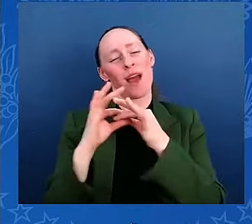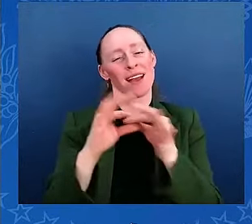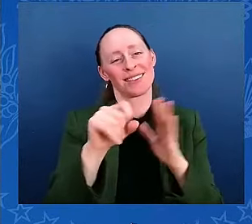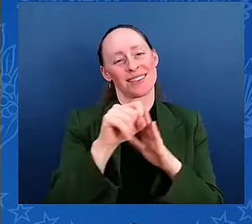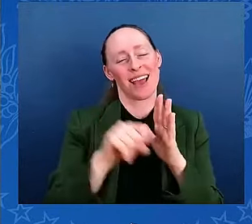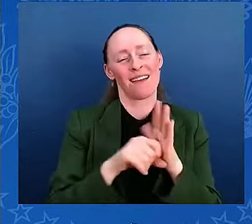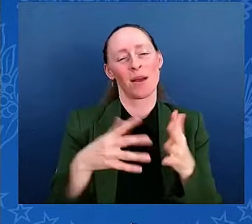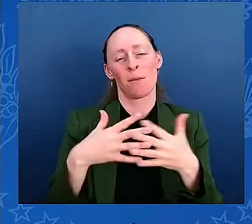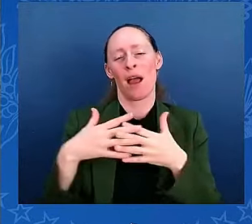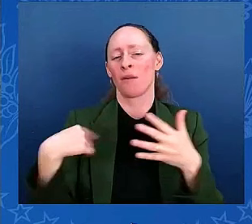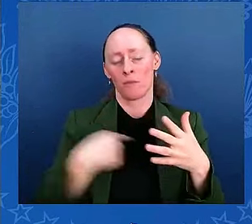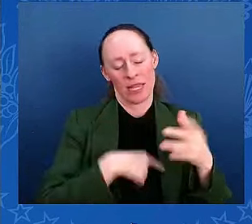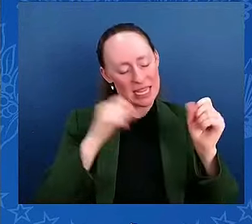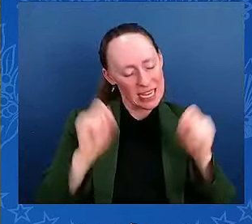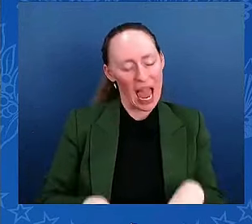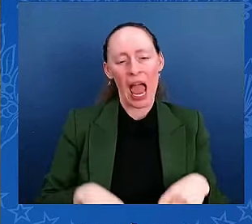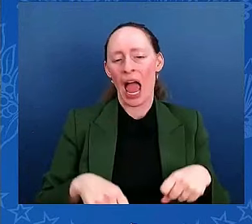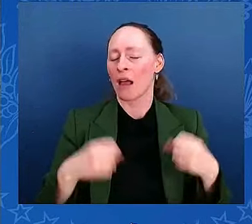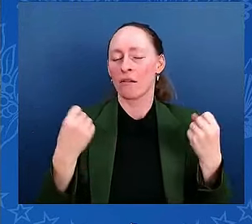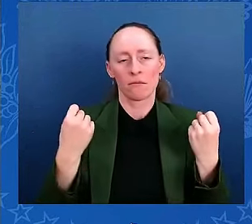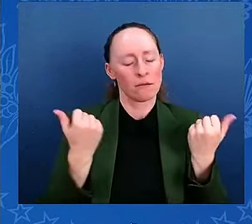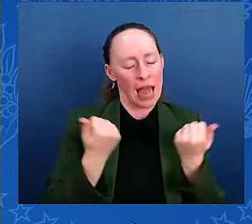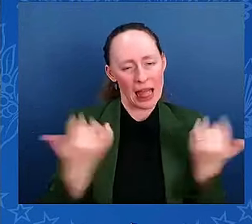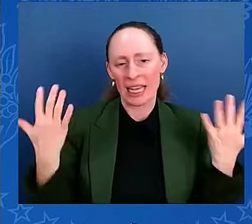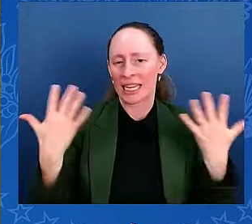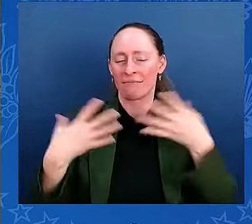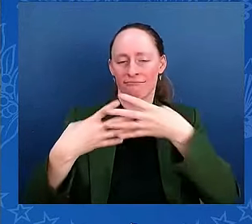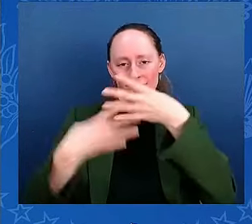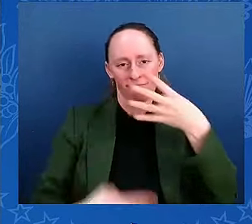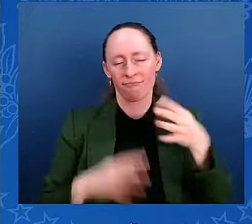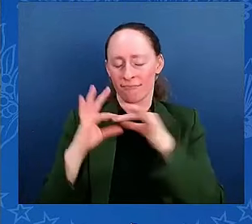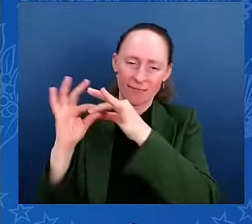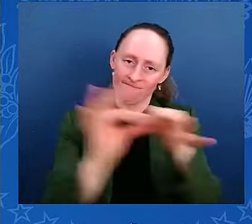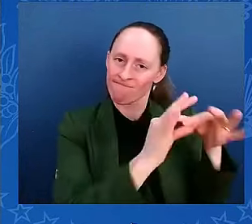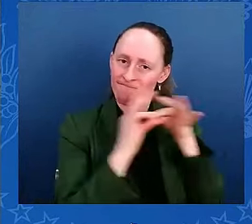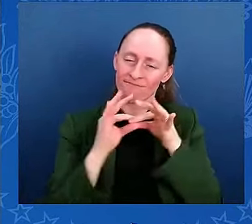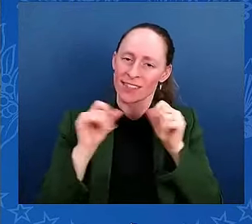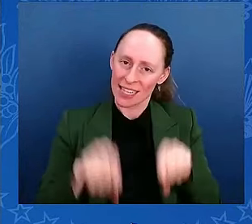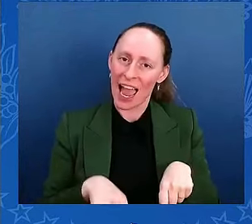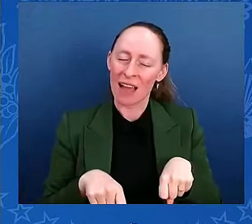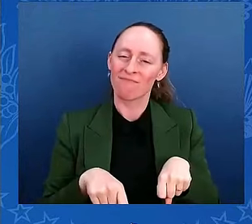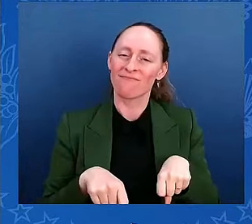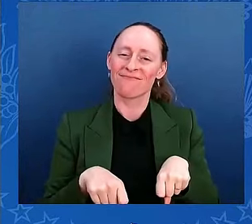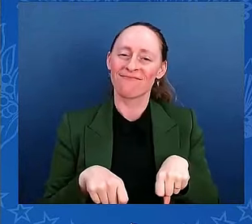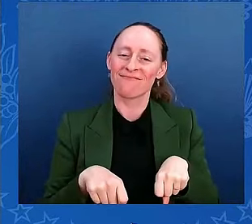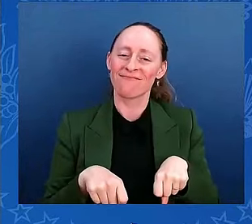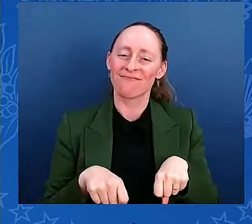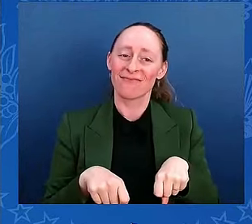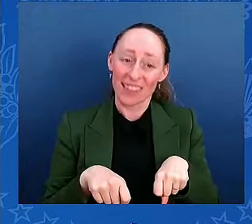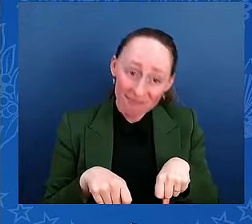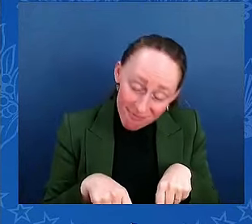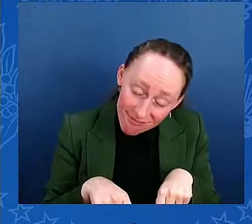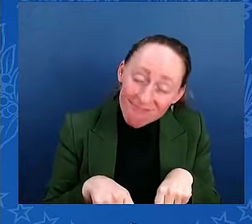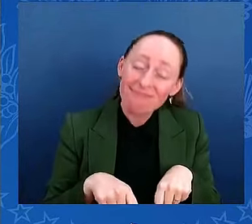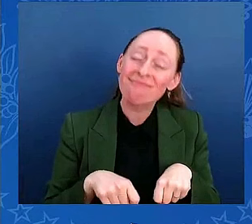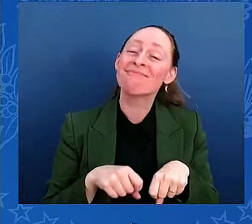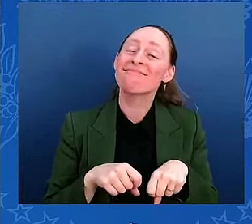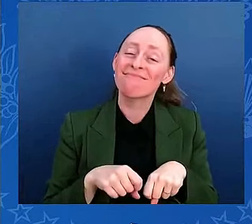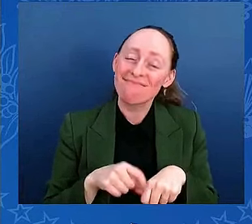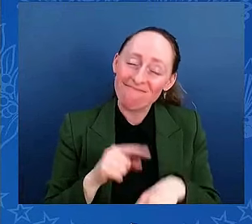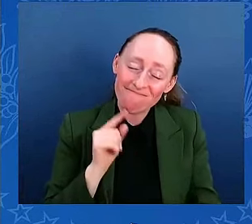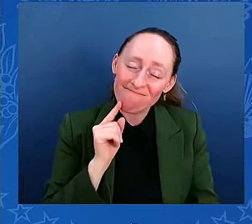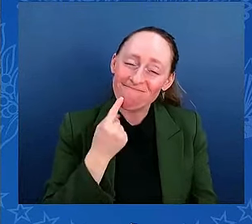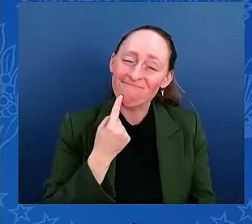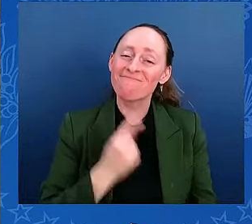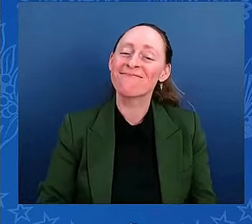do it together. Nothing, nothing, nothing. I really mean it. So thank you. Thank you,